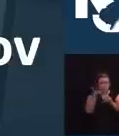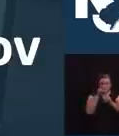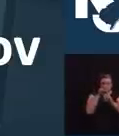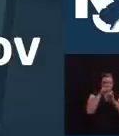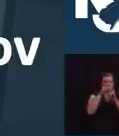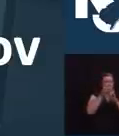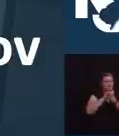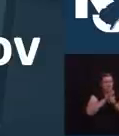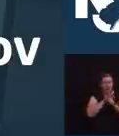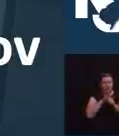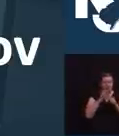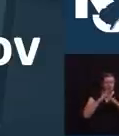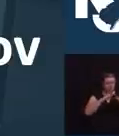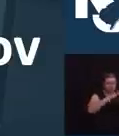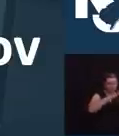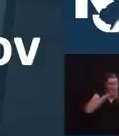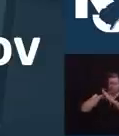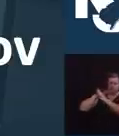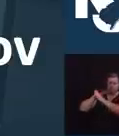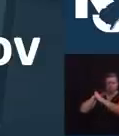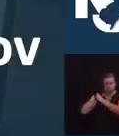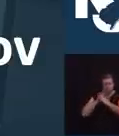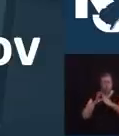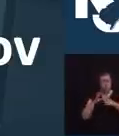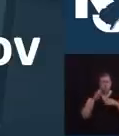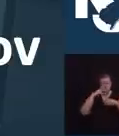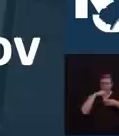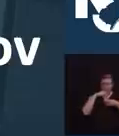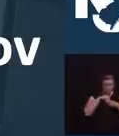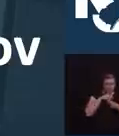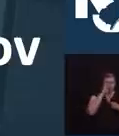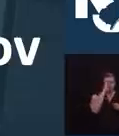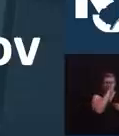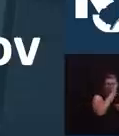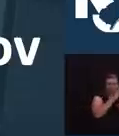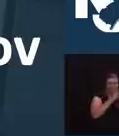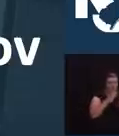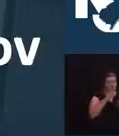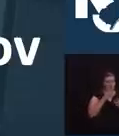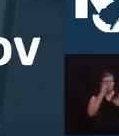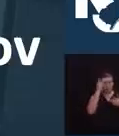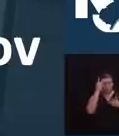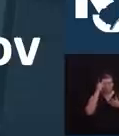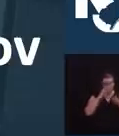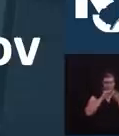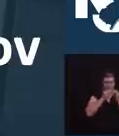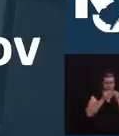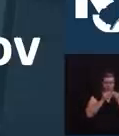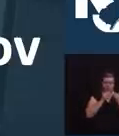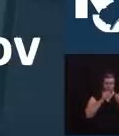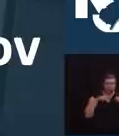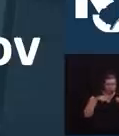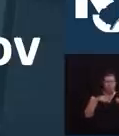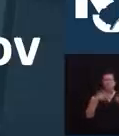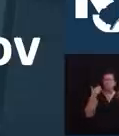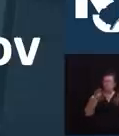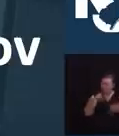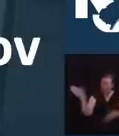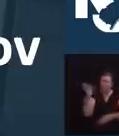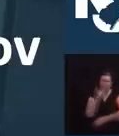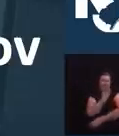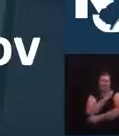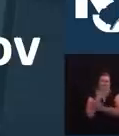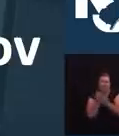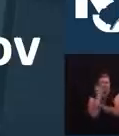become one of these numbers on the screen is to get out and get vaccinated. And today, with the heaviest of hearts, we are also reporting an